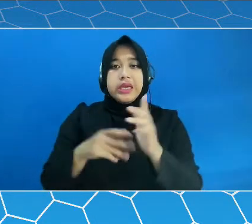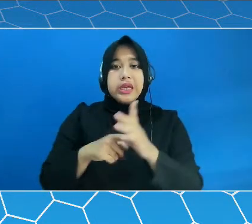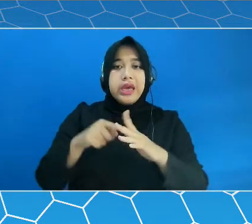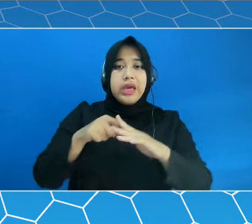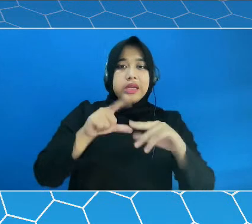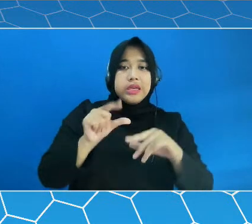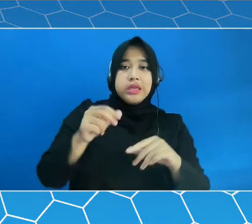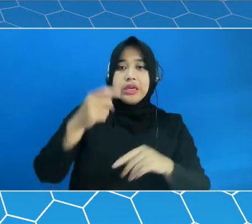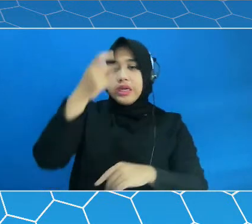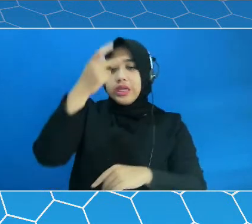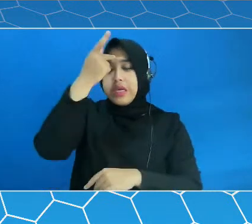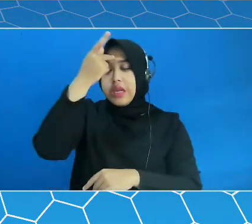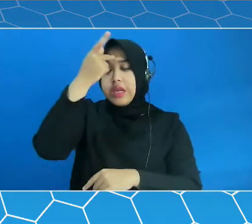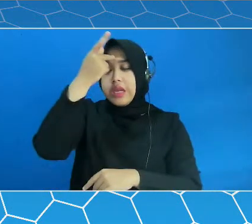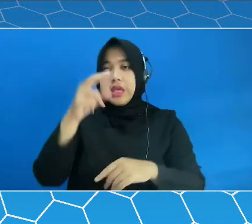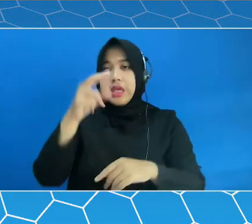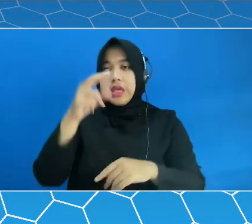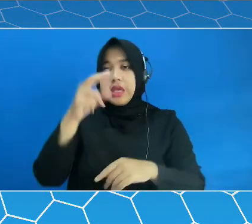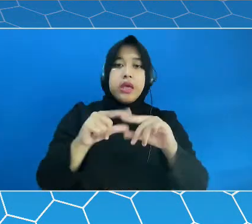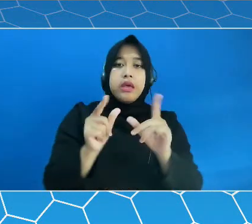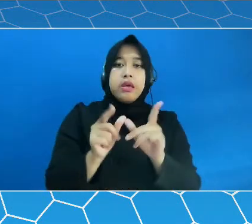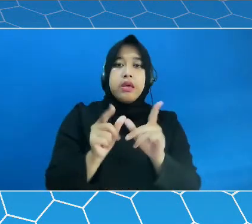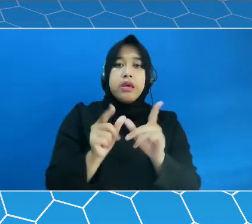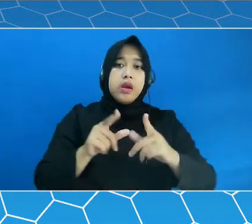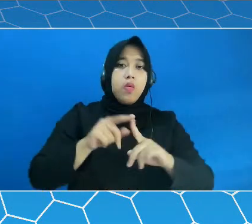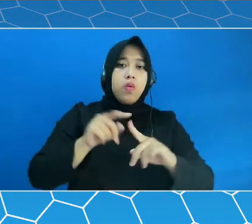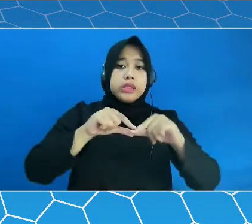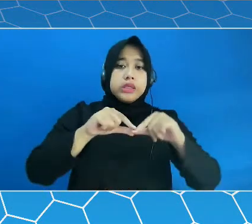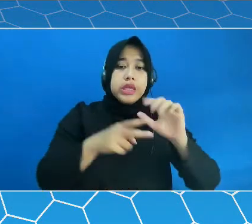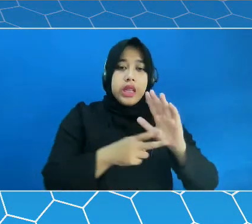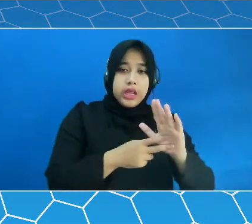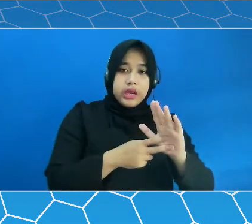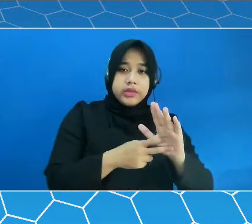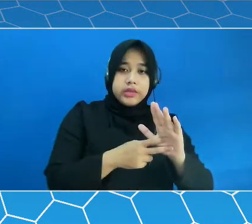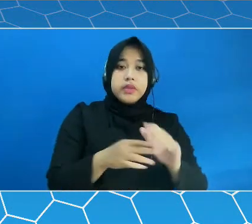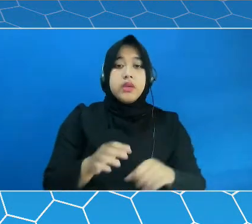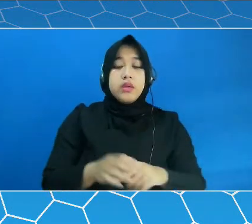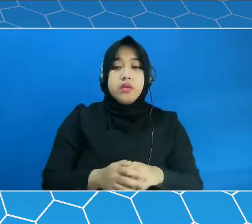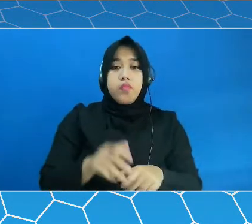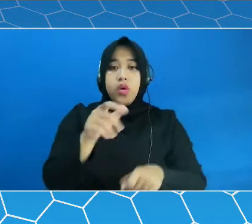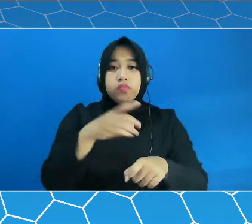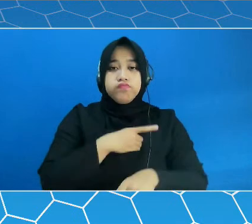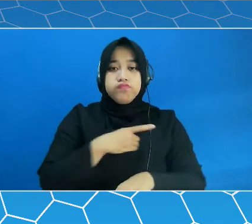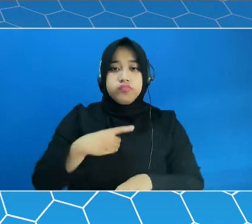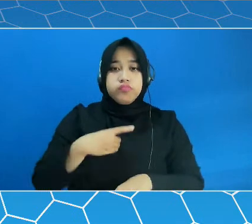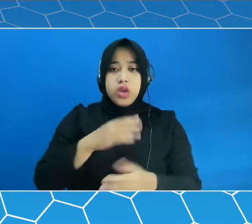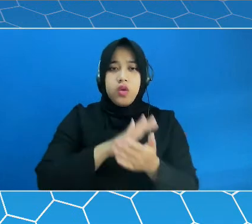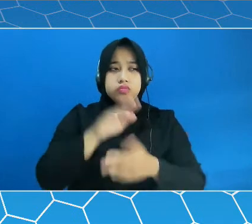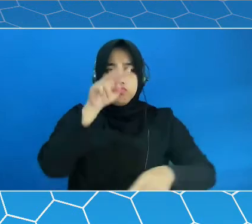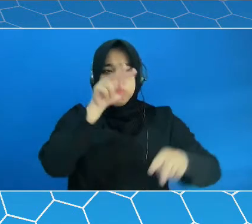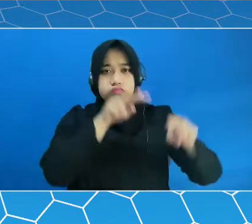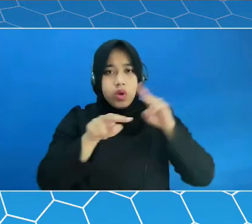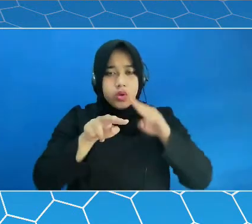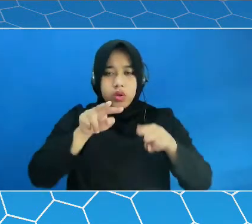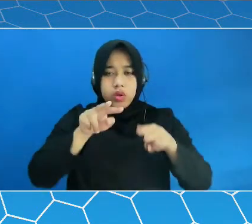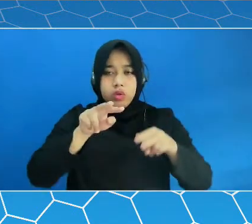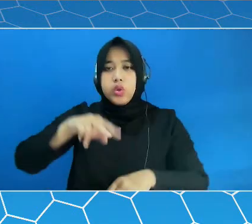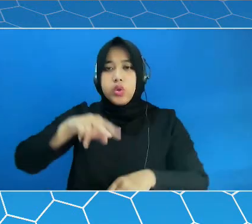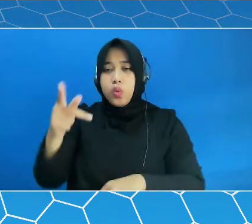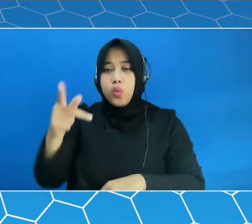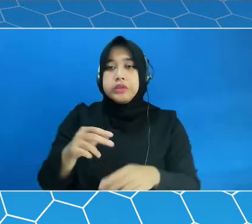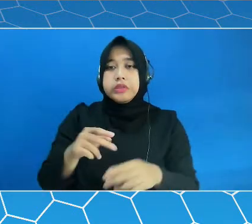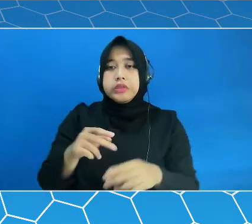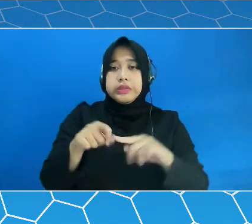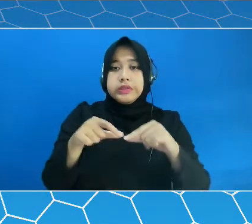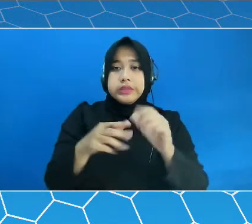take control over their health. There was a high data capture that was achieved and a good data quality, which